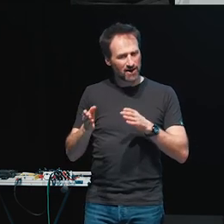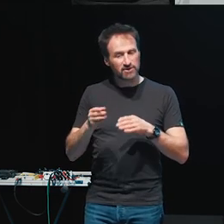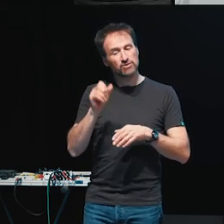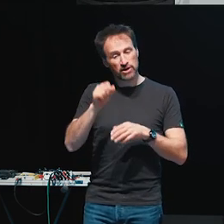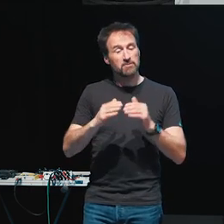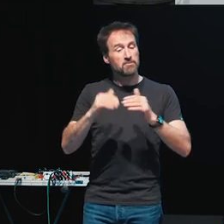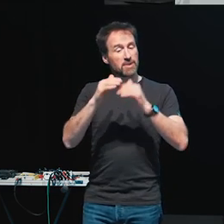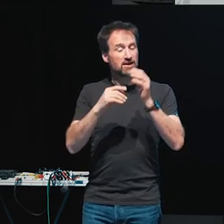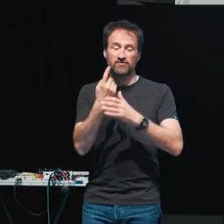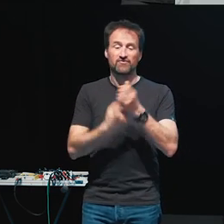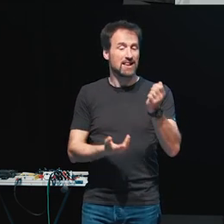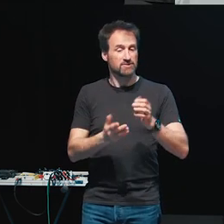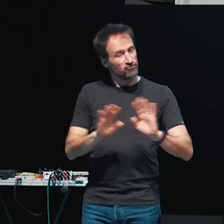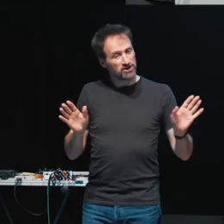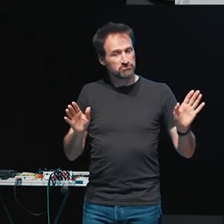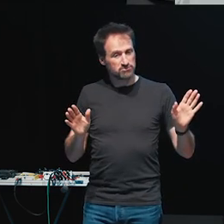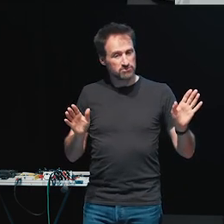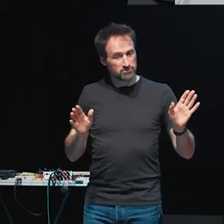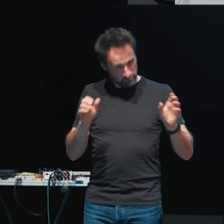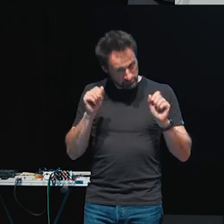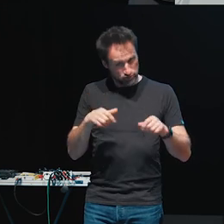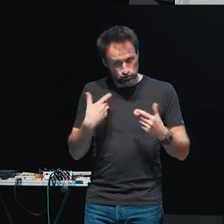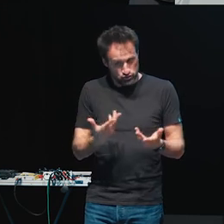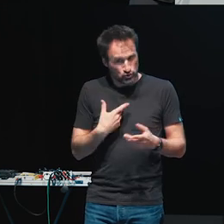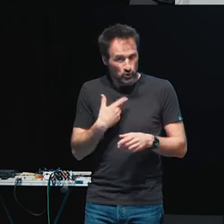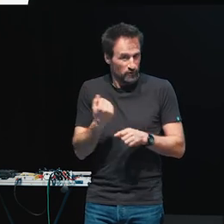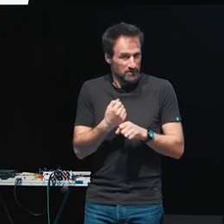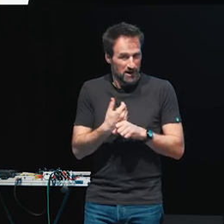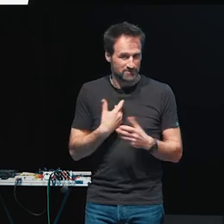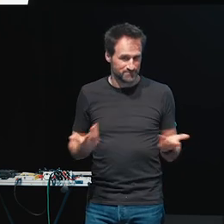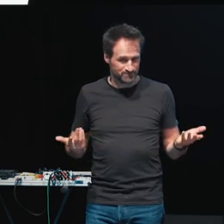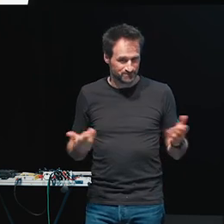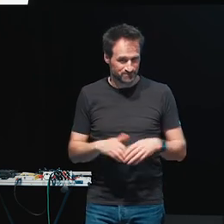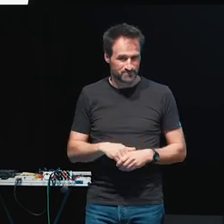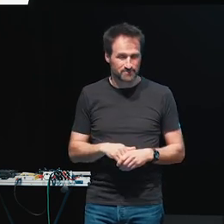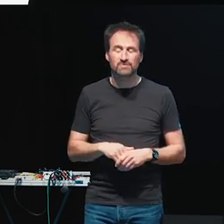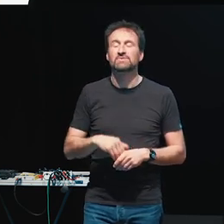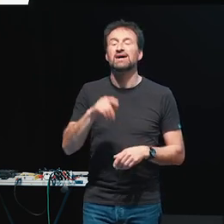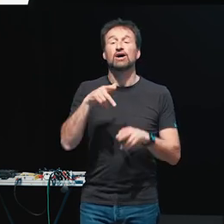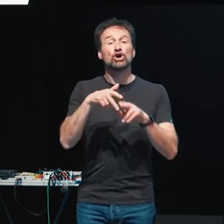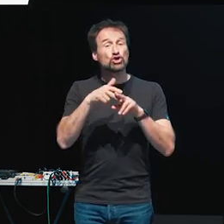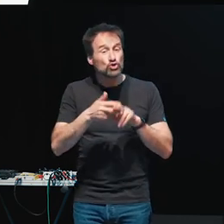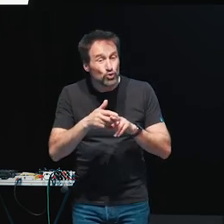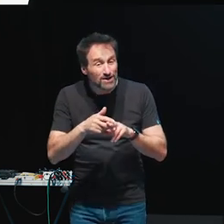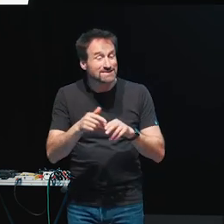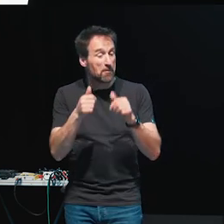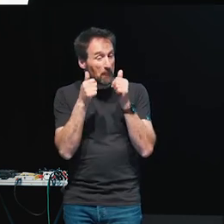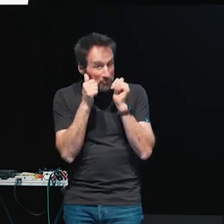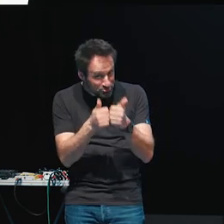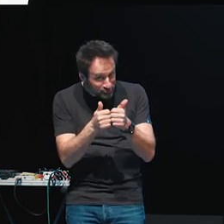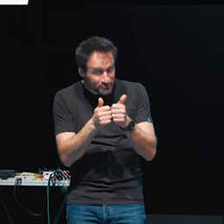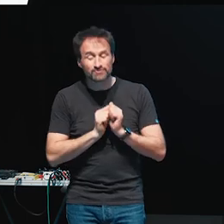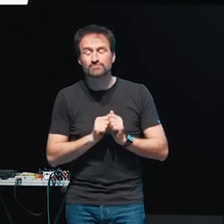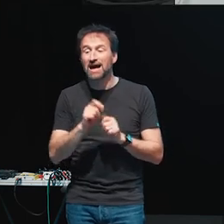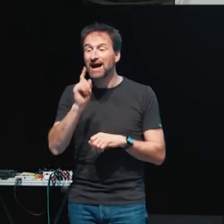and we do. We are very strict there. So tools, they are awesome, but also one